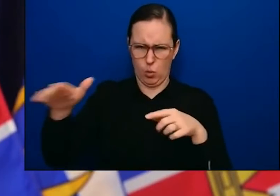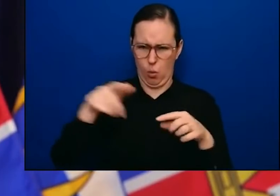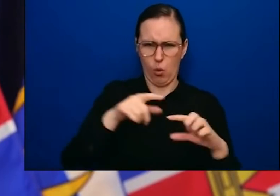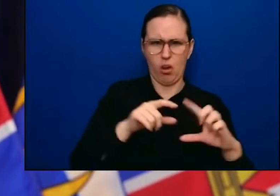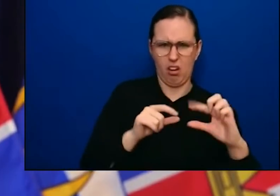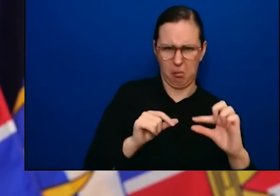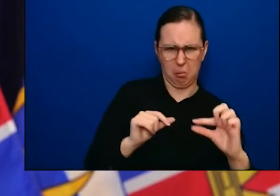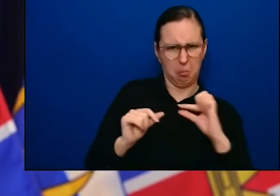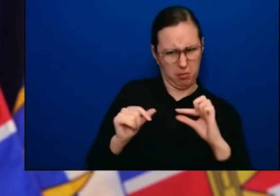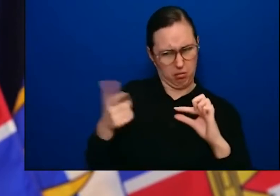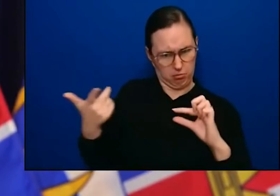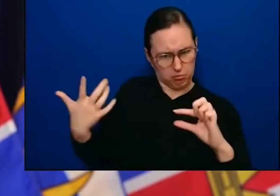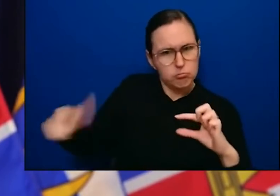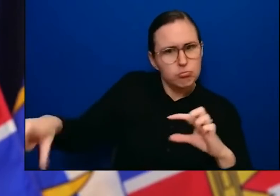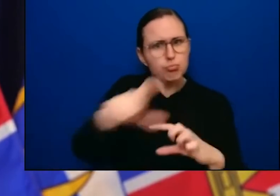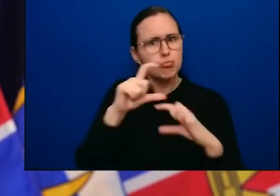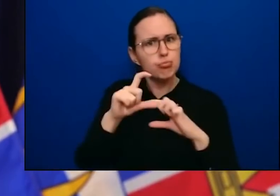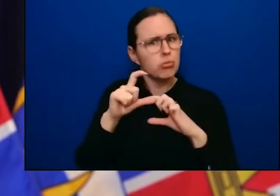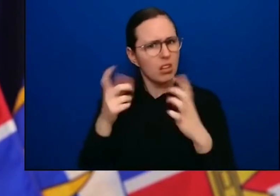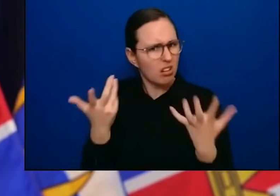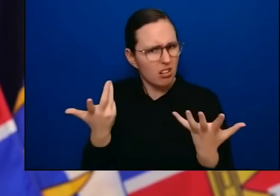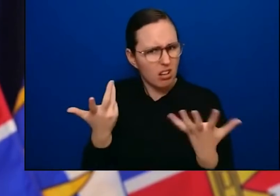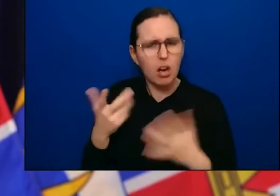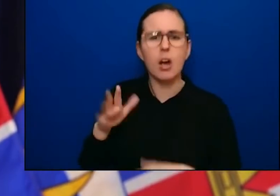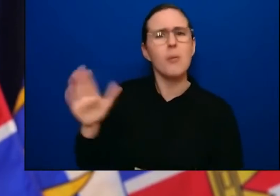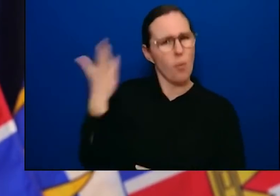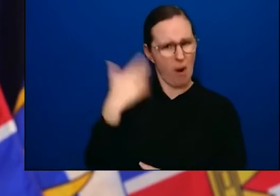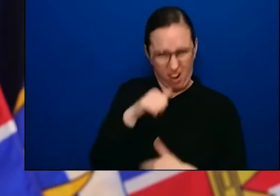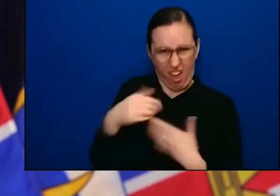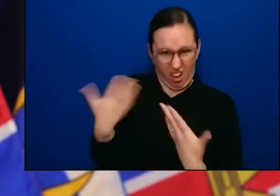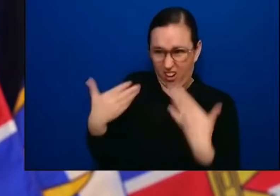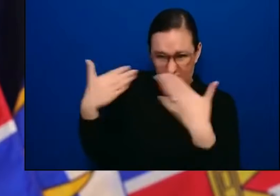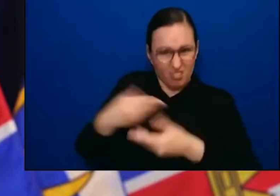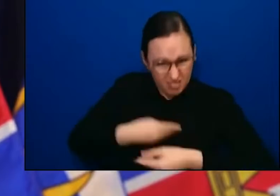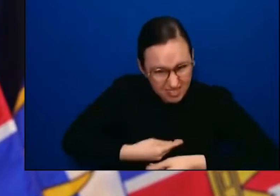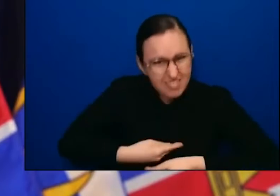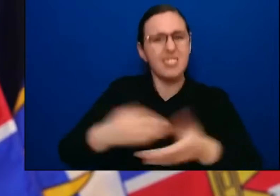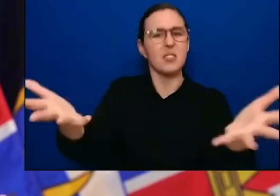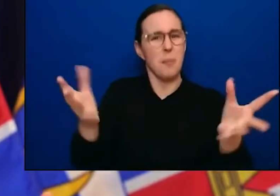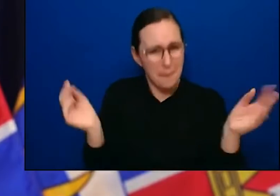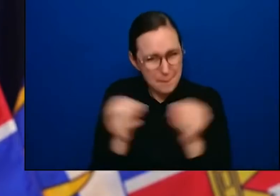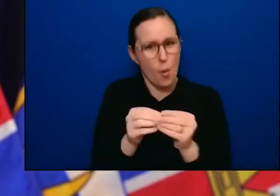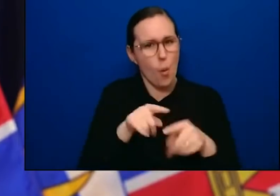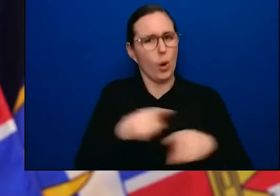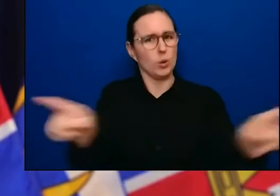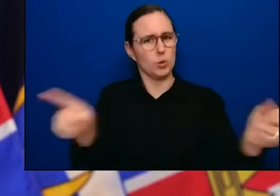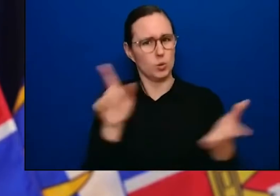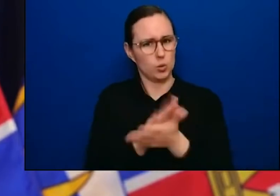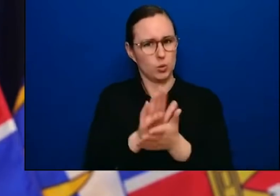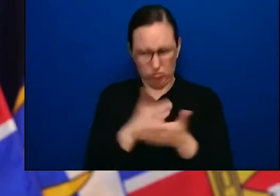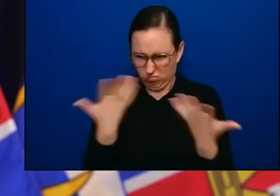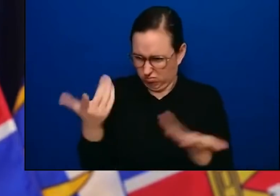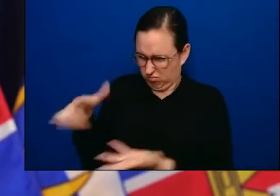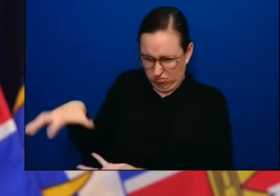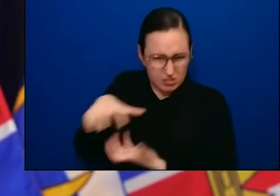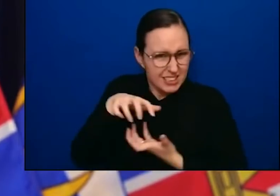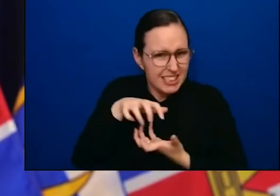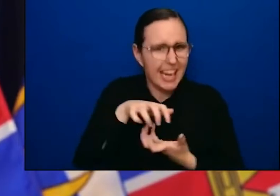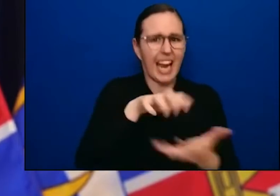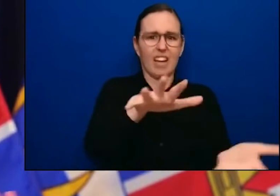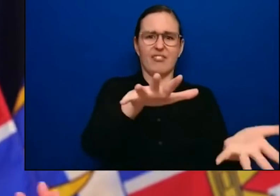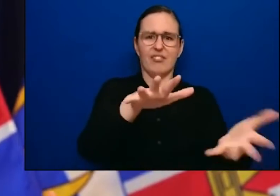rapid tests? Well, I'll start and then I'll turn it over to the minister. But if we talk about 7 million tests,